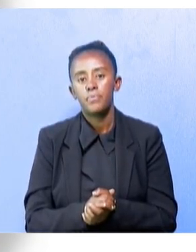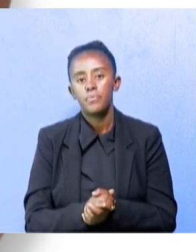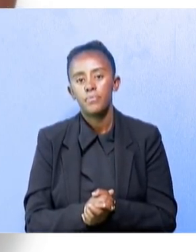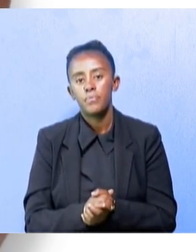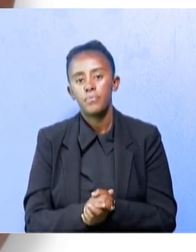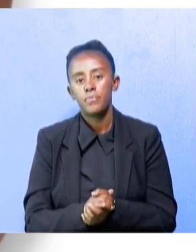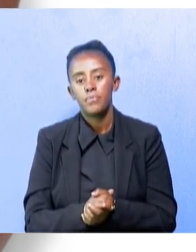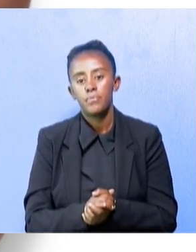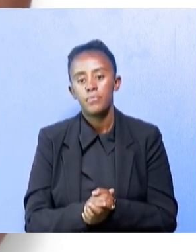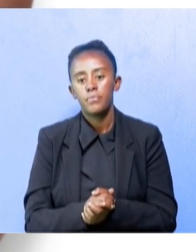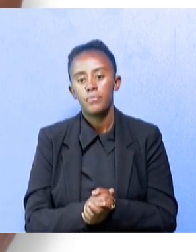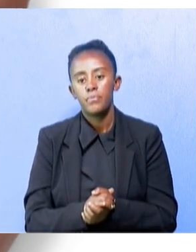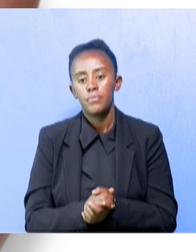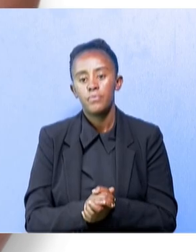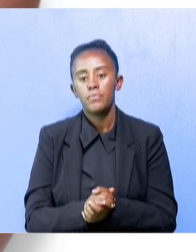early.